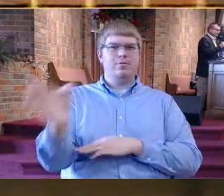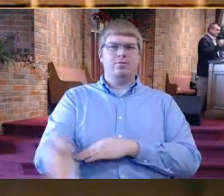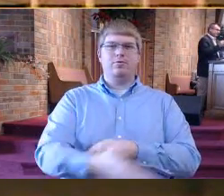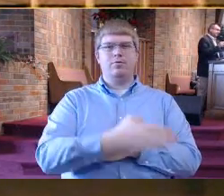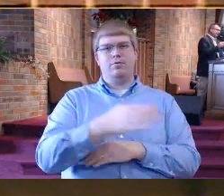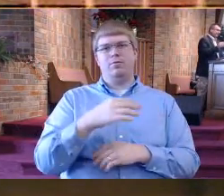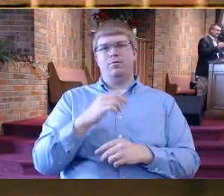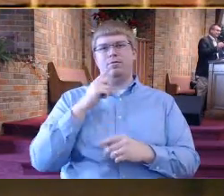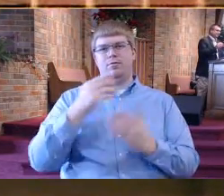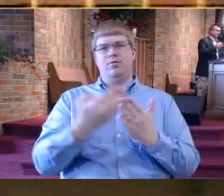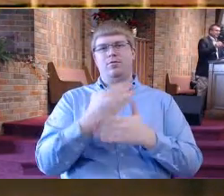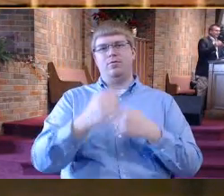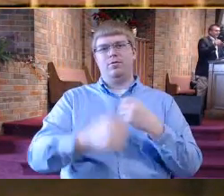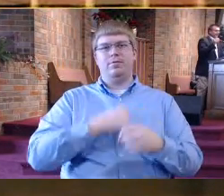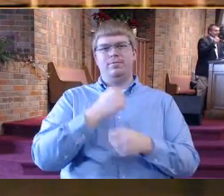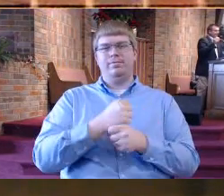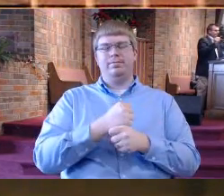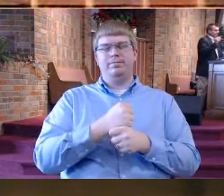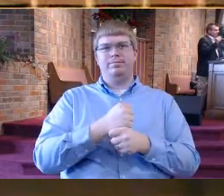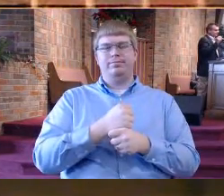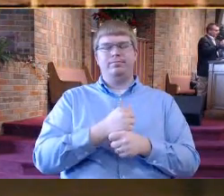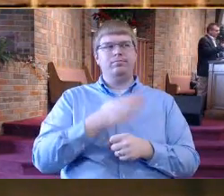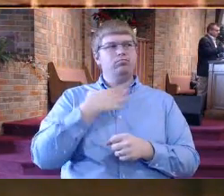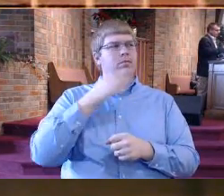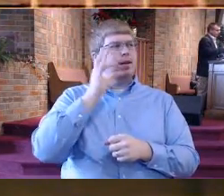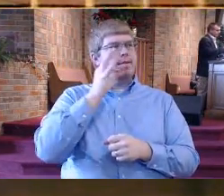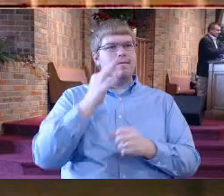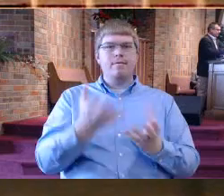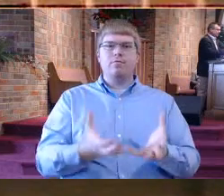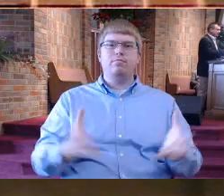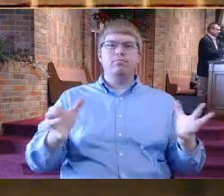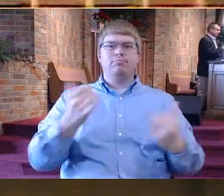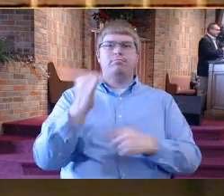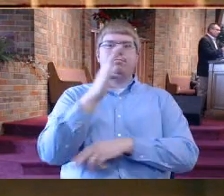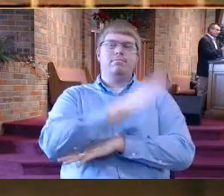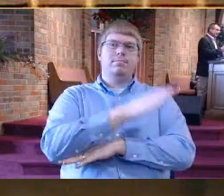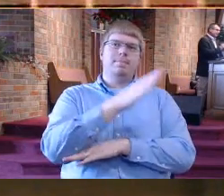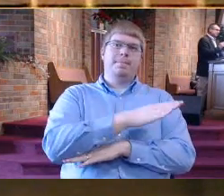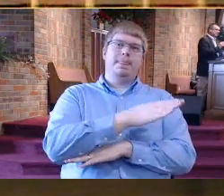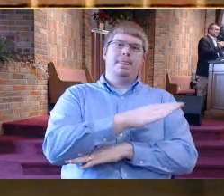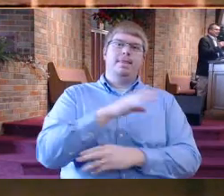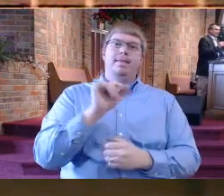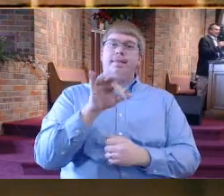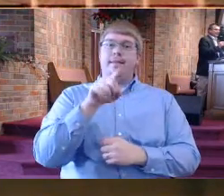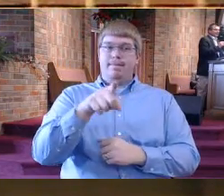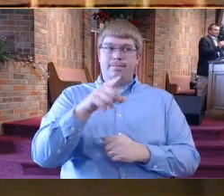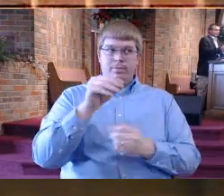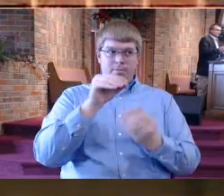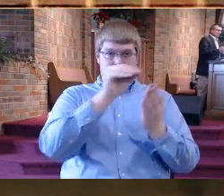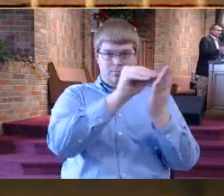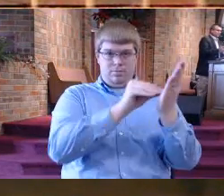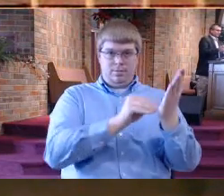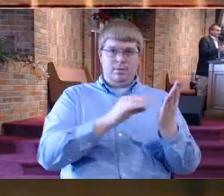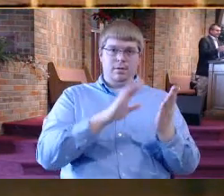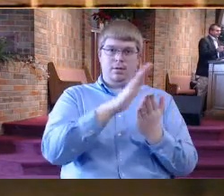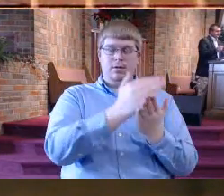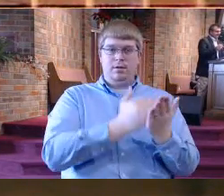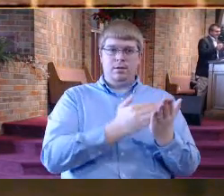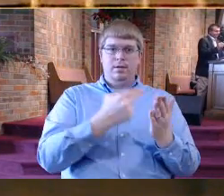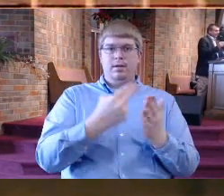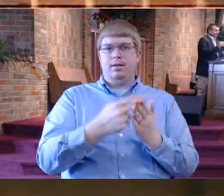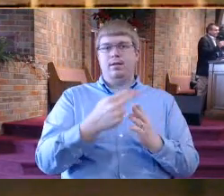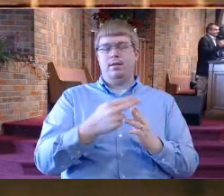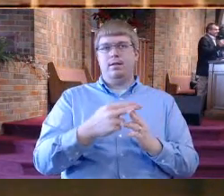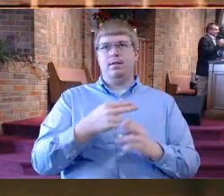this afternoon. And if you put someone's name on the list, as always, you're responsible for delivering